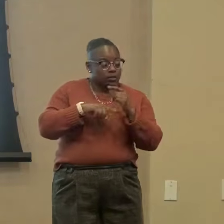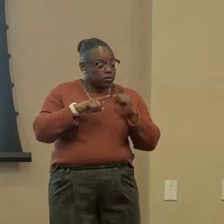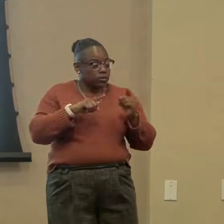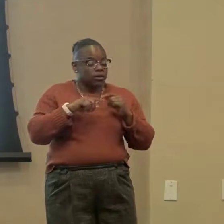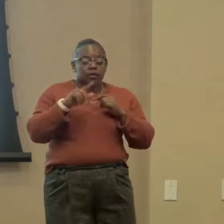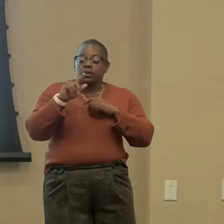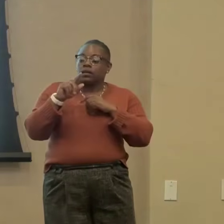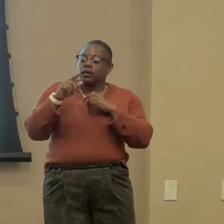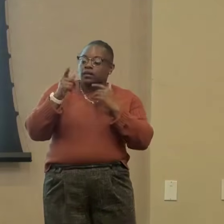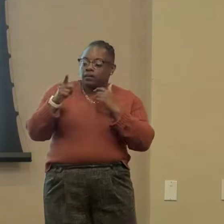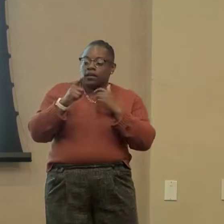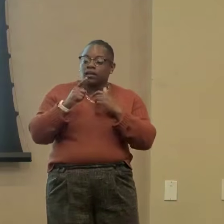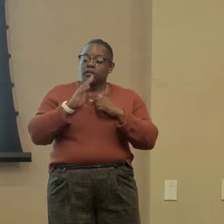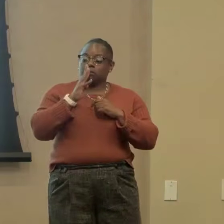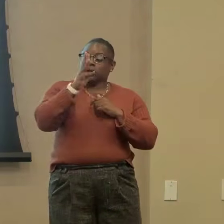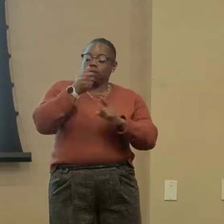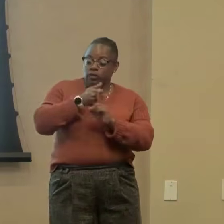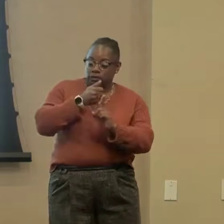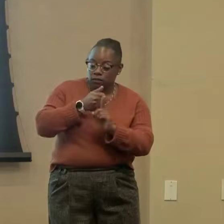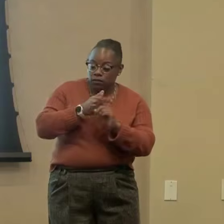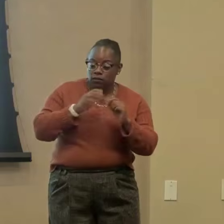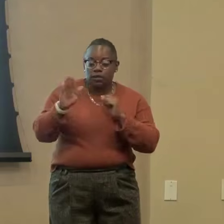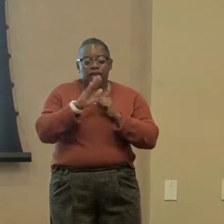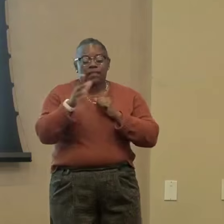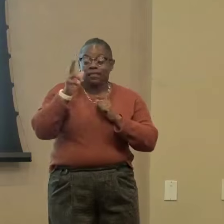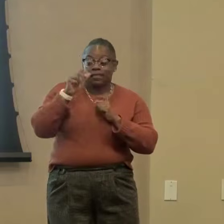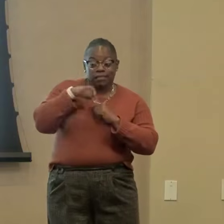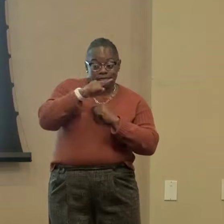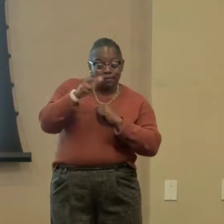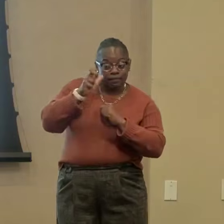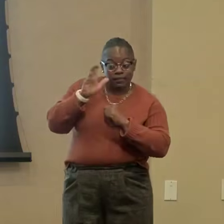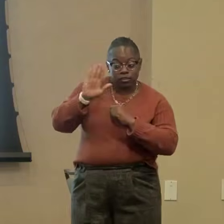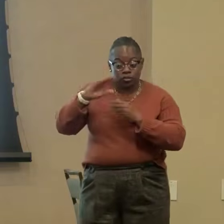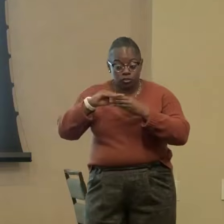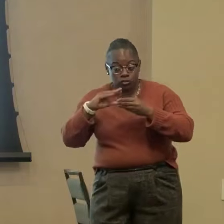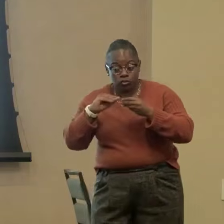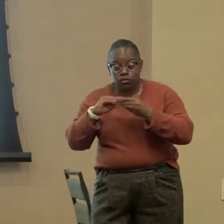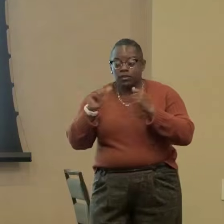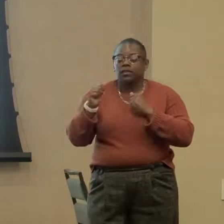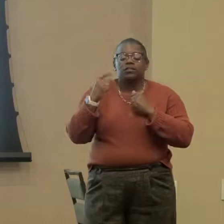to make sure that you're advocating for yourself and they're hearing you, and there's always another solution.